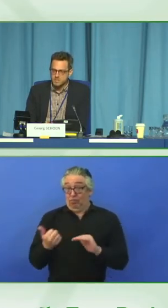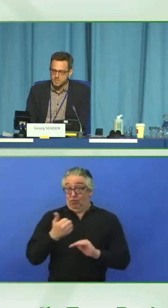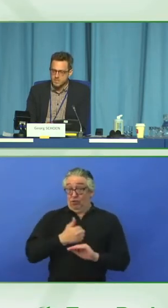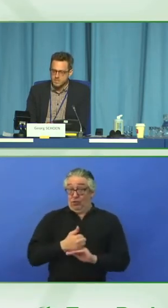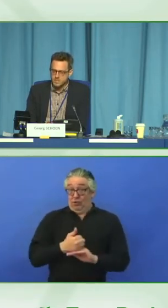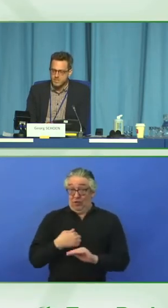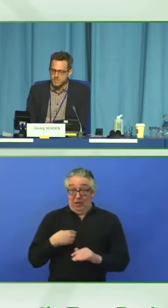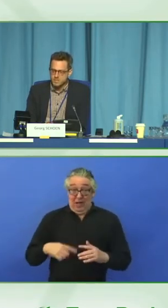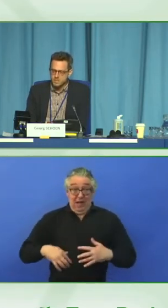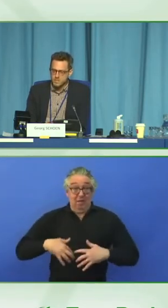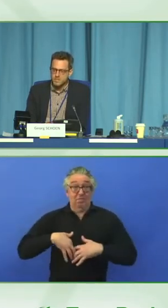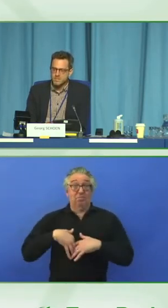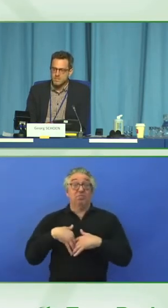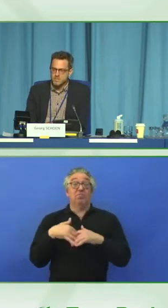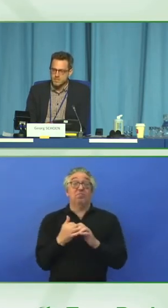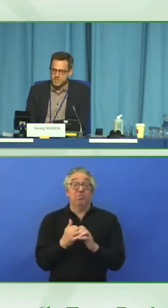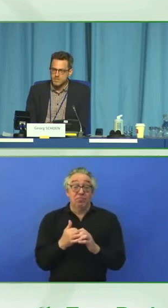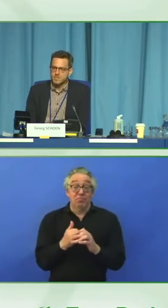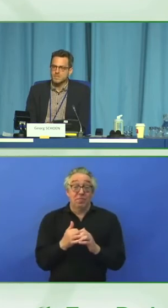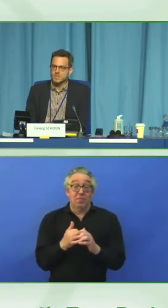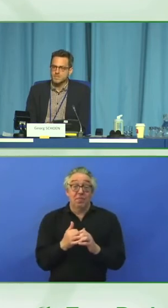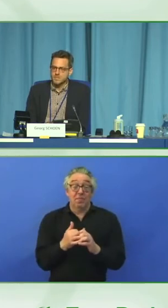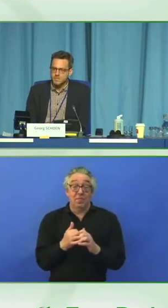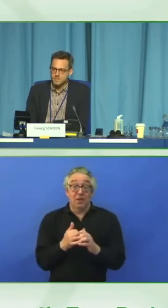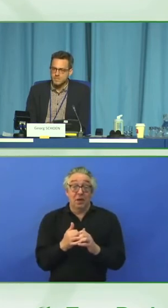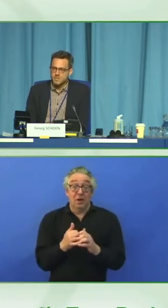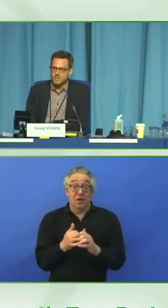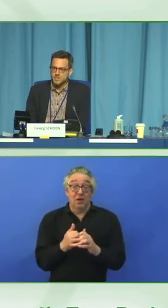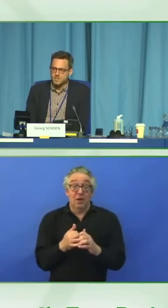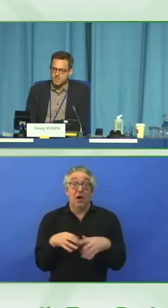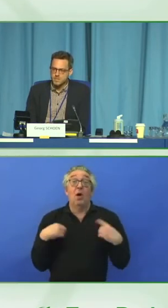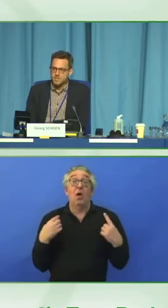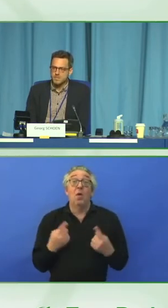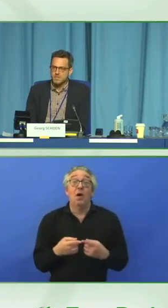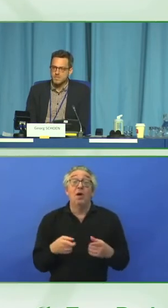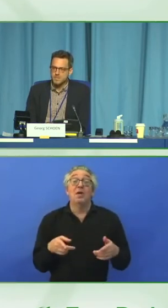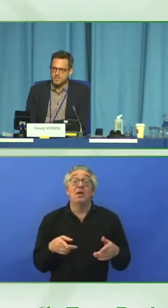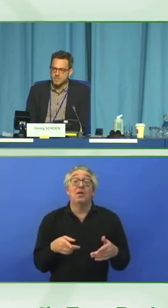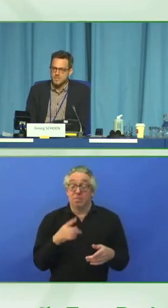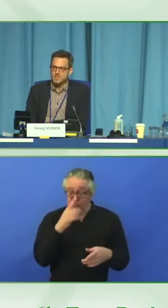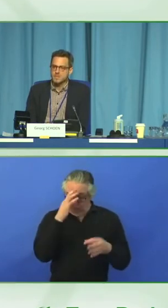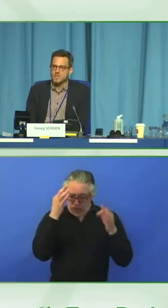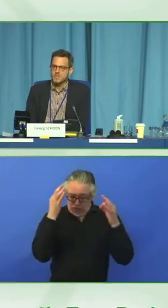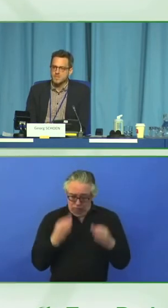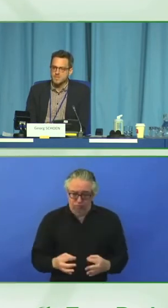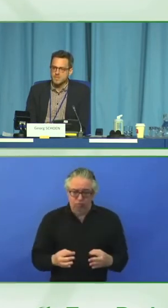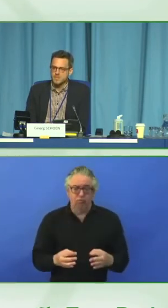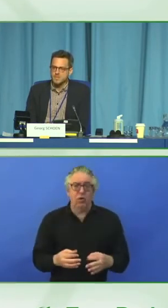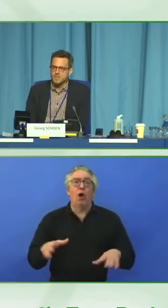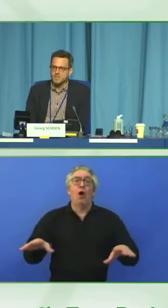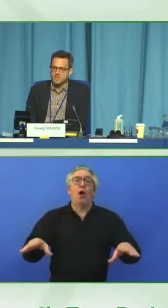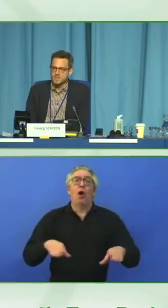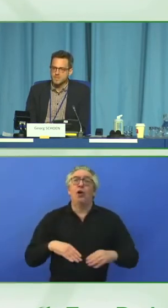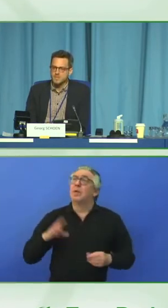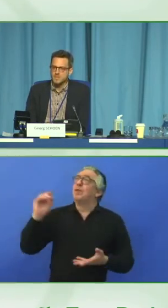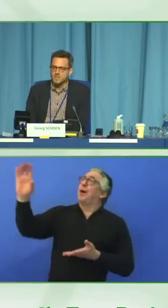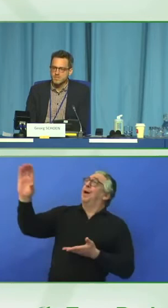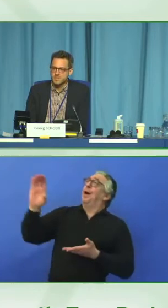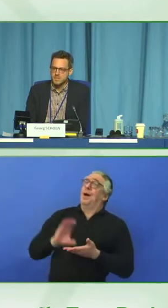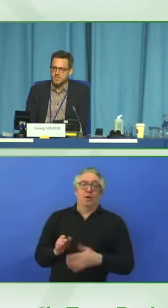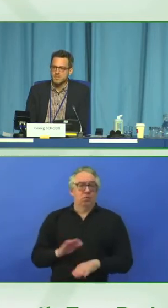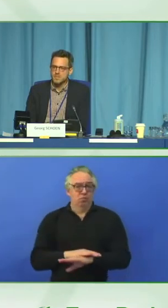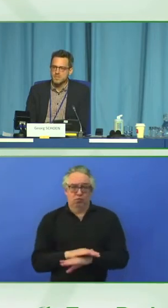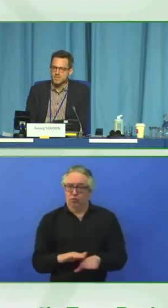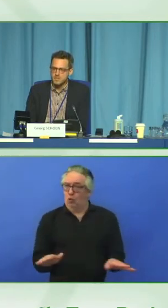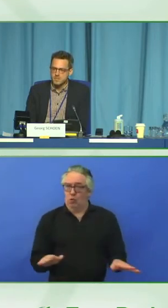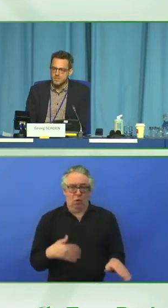we decided not to take any funds because we did not want to be pushed into a corner to do the kind of work which,